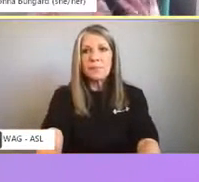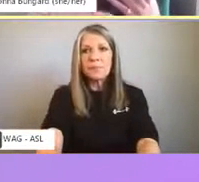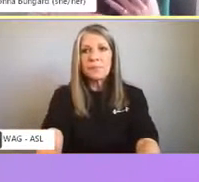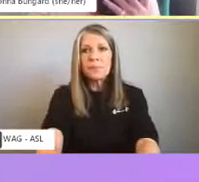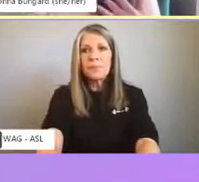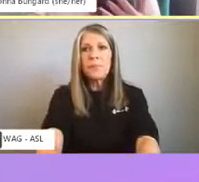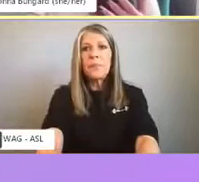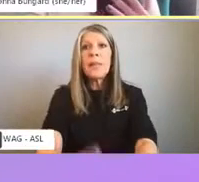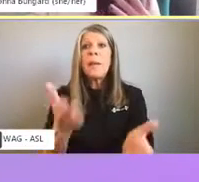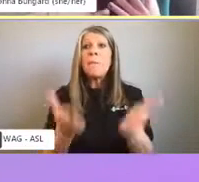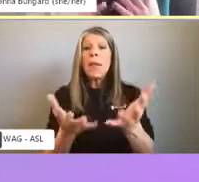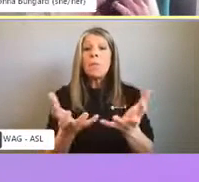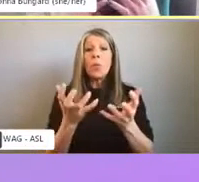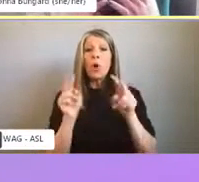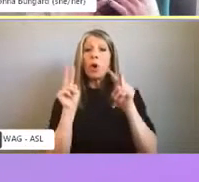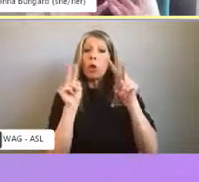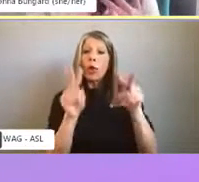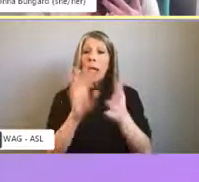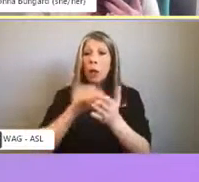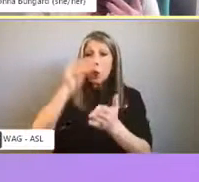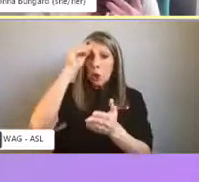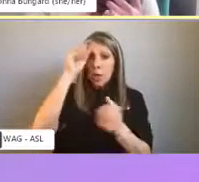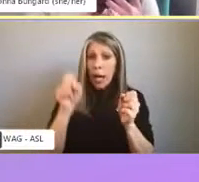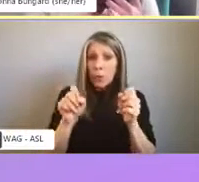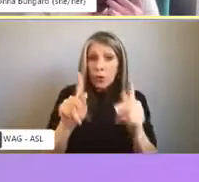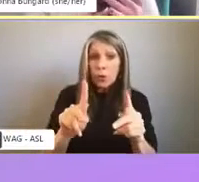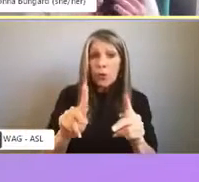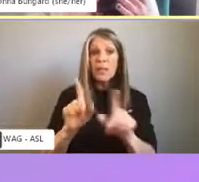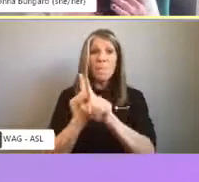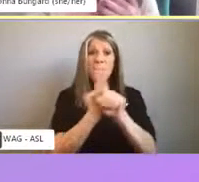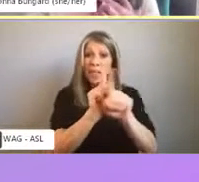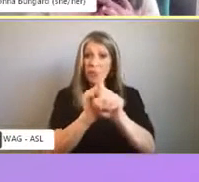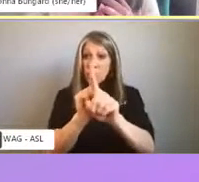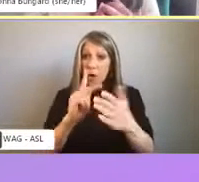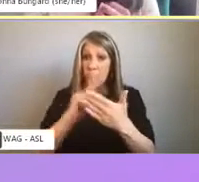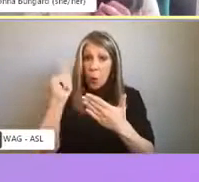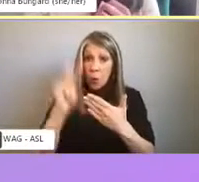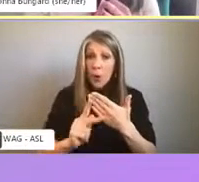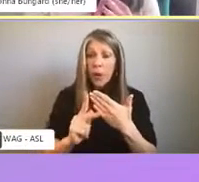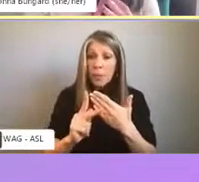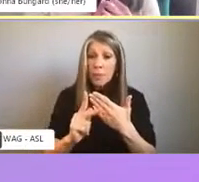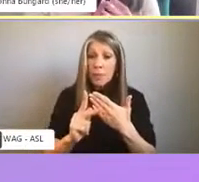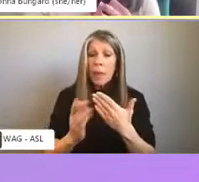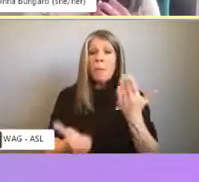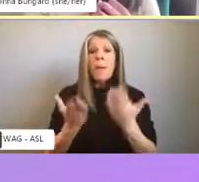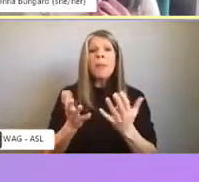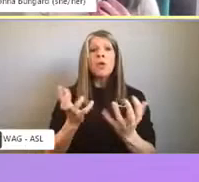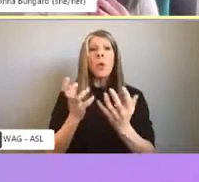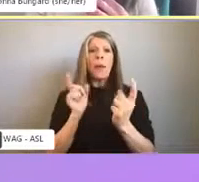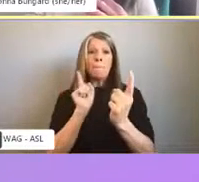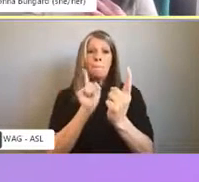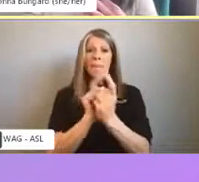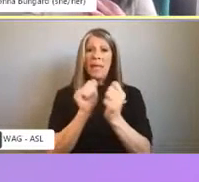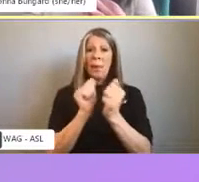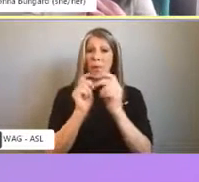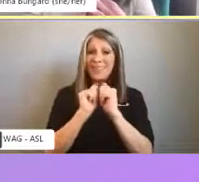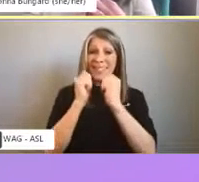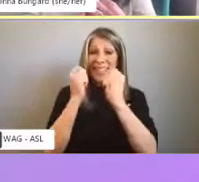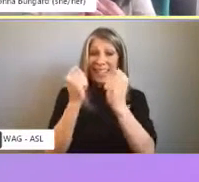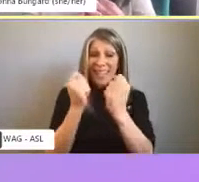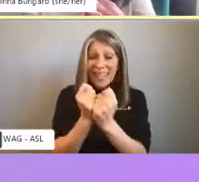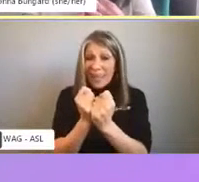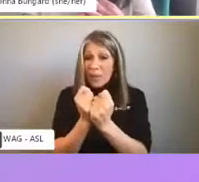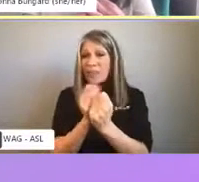Maybe you want to look at learning opportunities, mentorship programs, or maybe we want to meet with teams and meet teams where